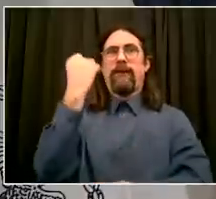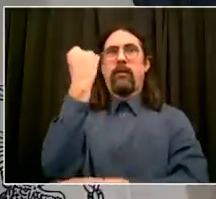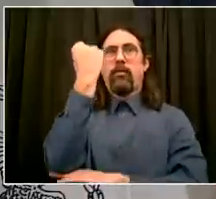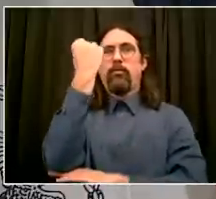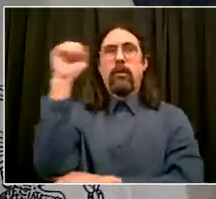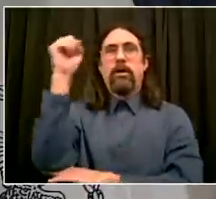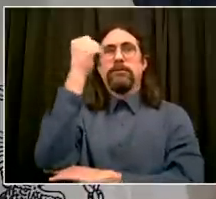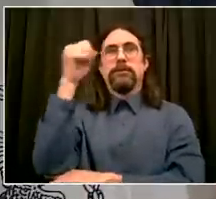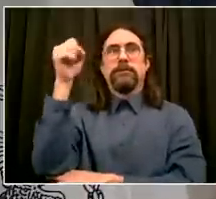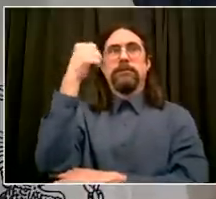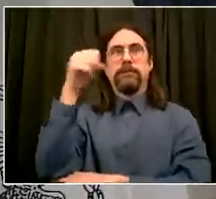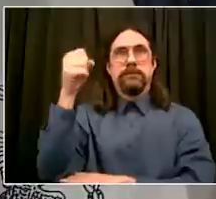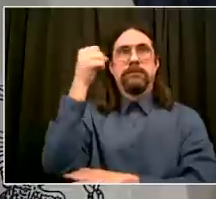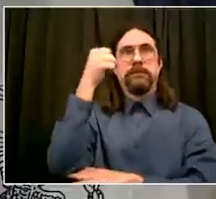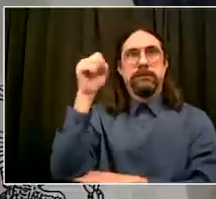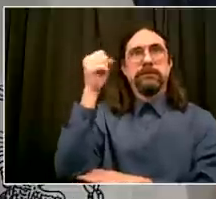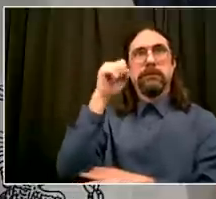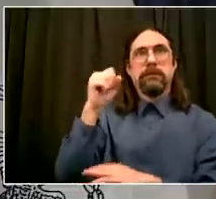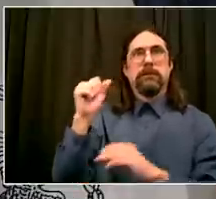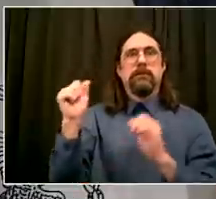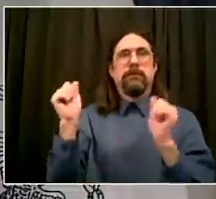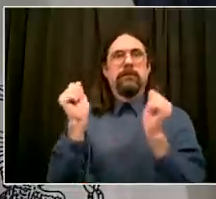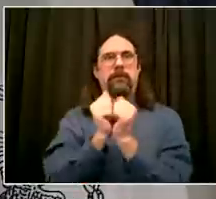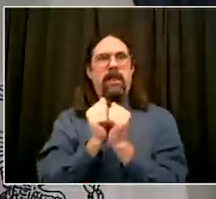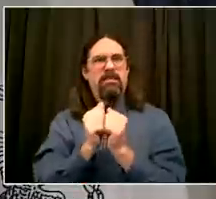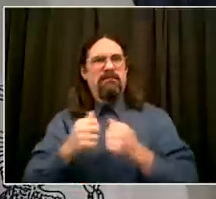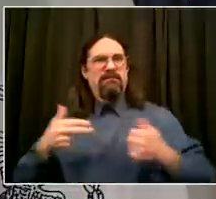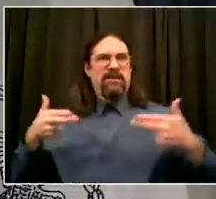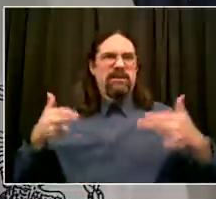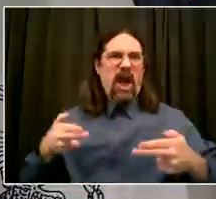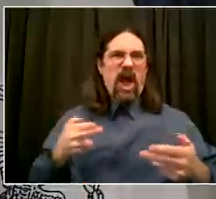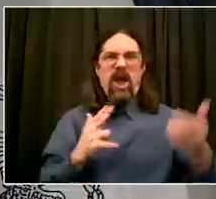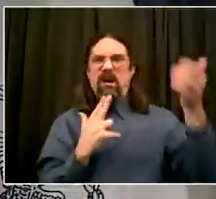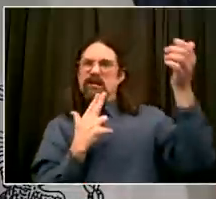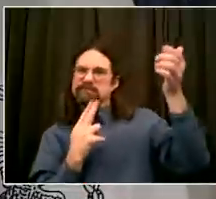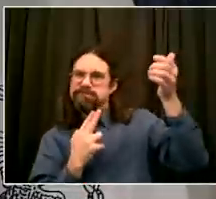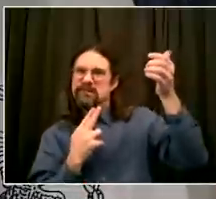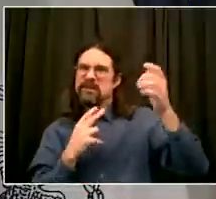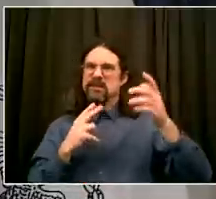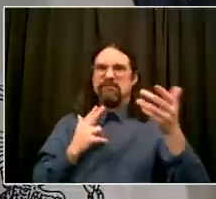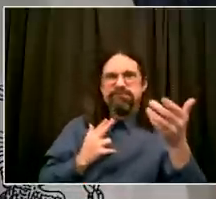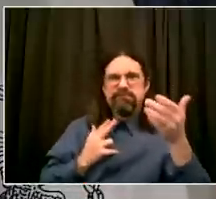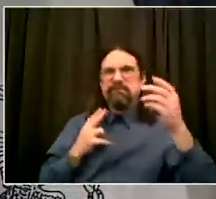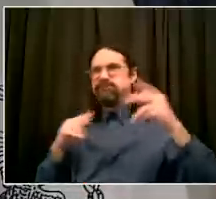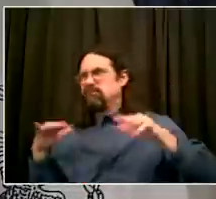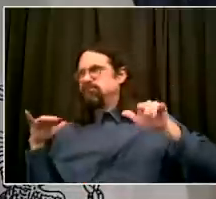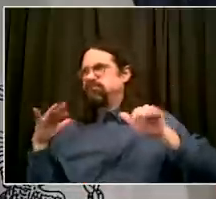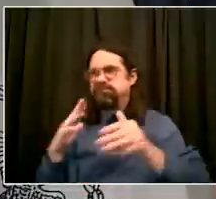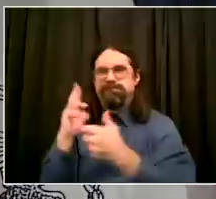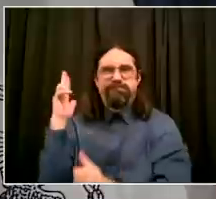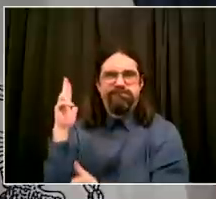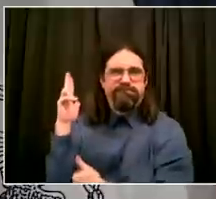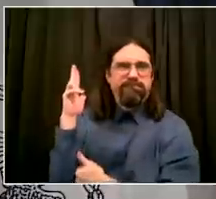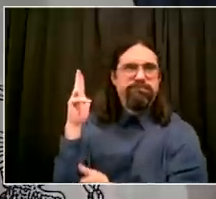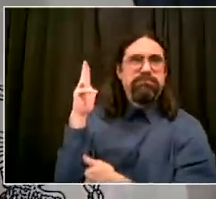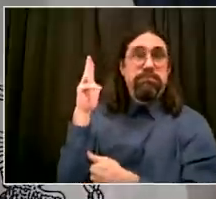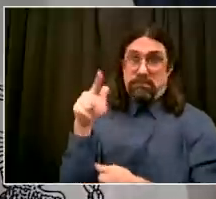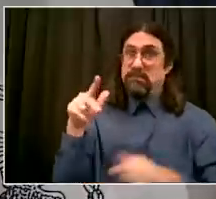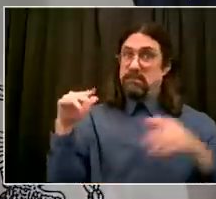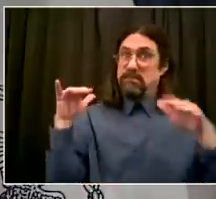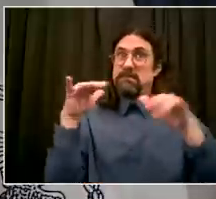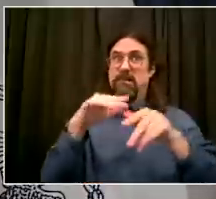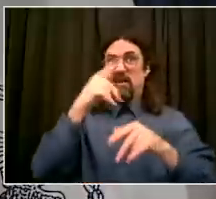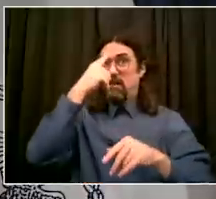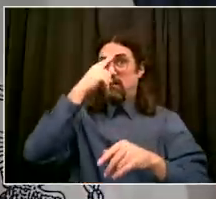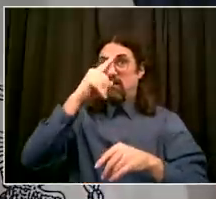affirm today, no specific intangible threats against New York City at this moment. Very close monitoring being done